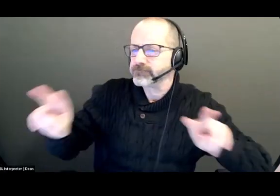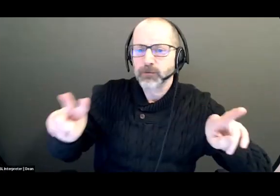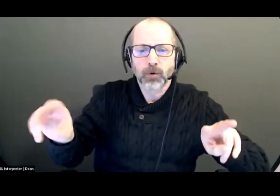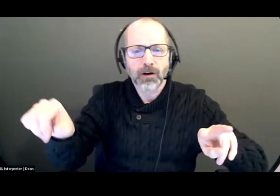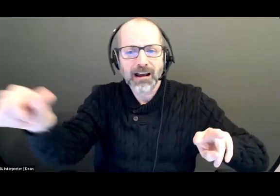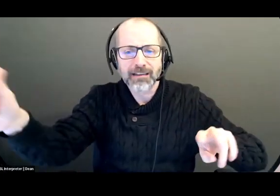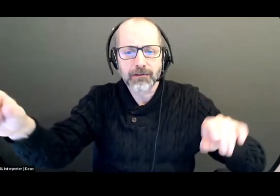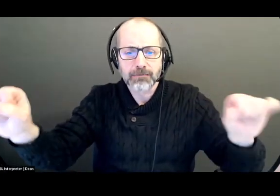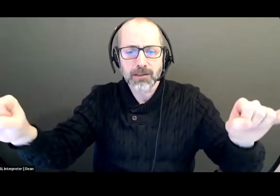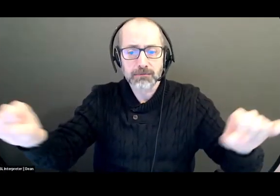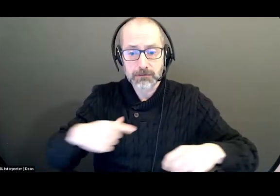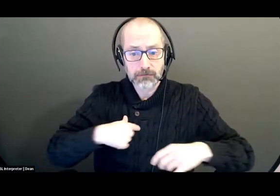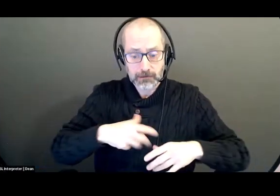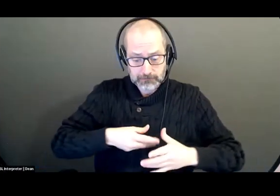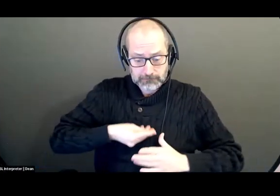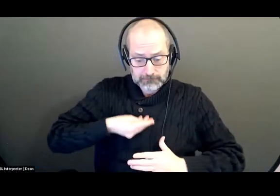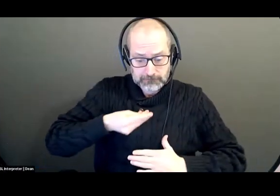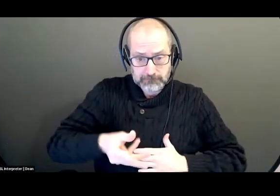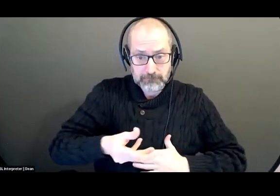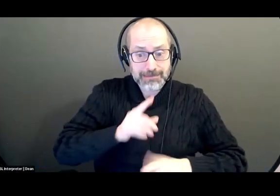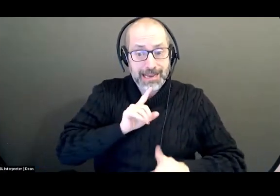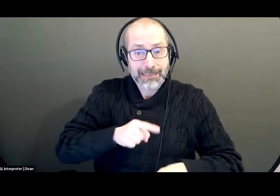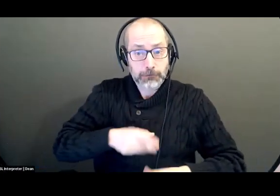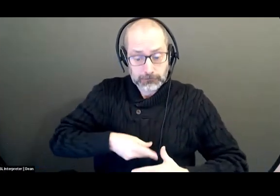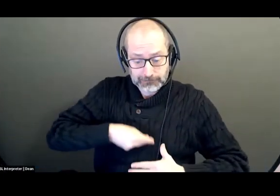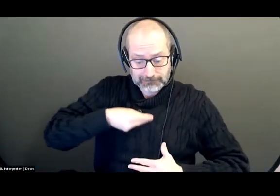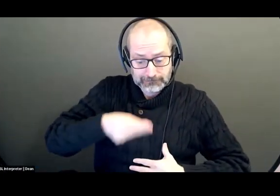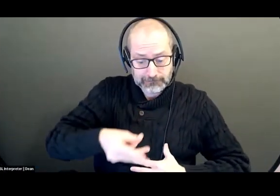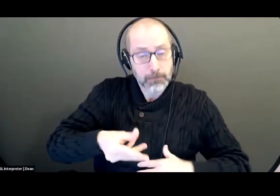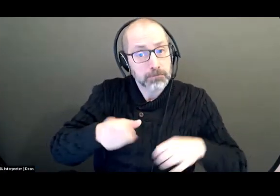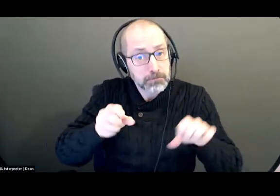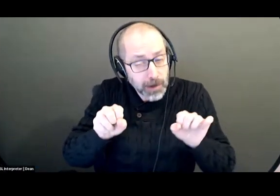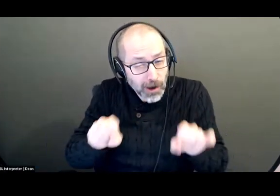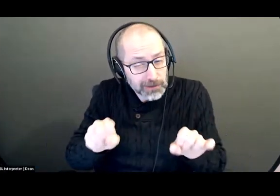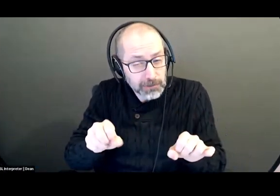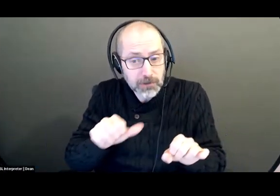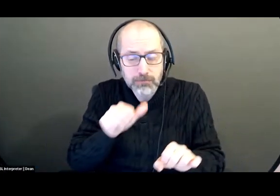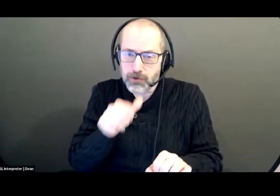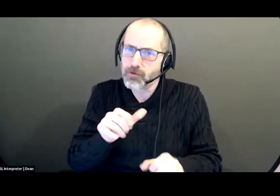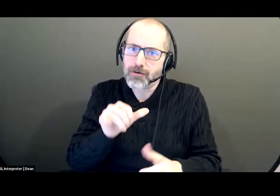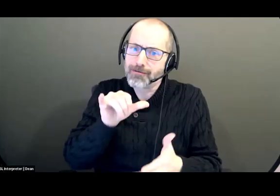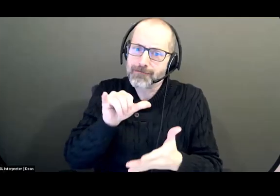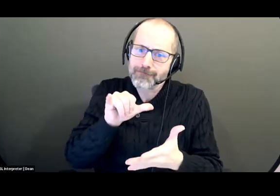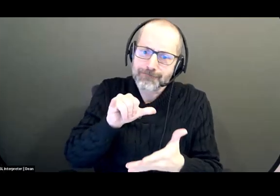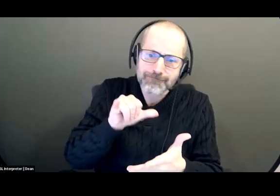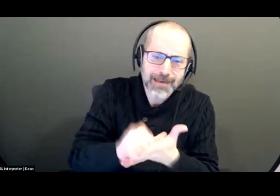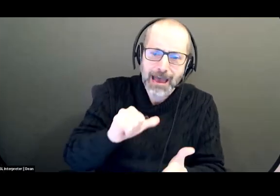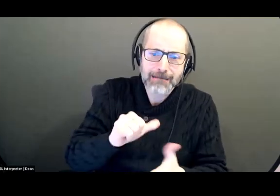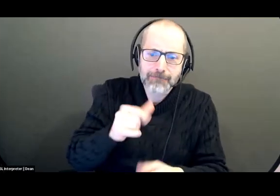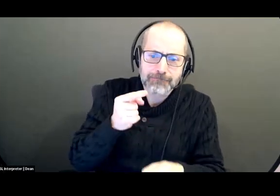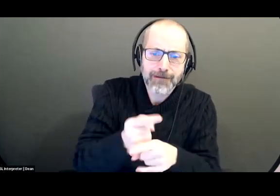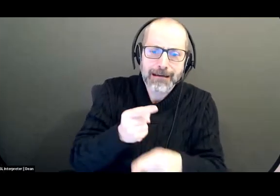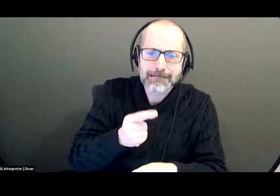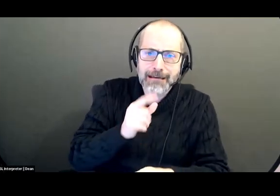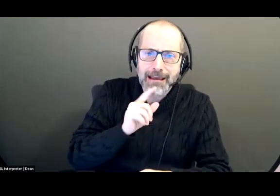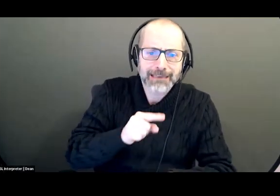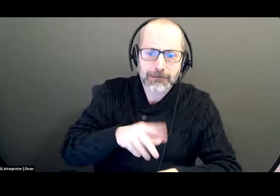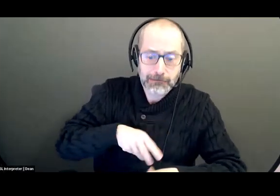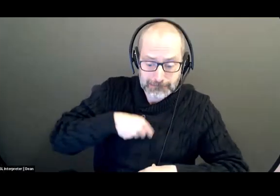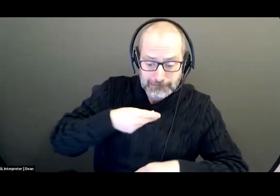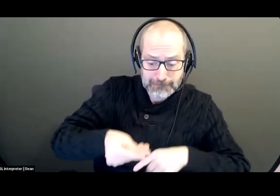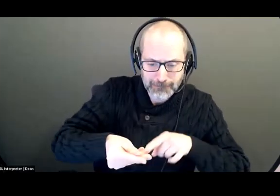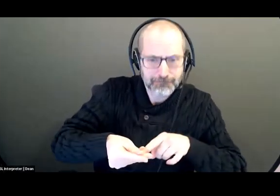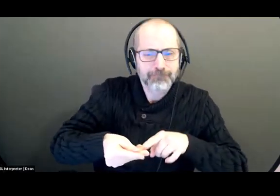need to look beyond ourselves for possibilities. We are not necessarily the answer. We have